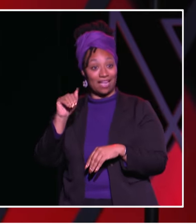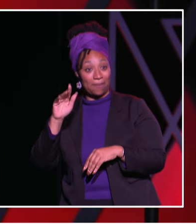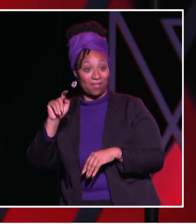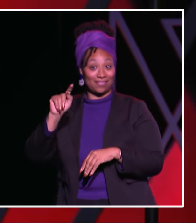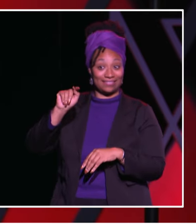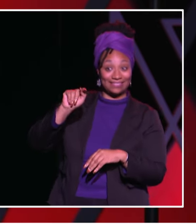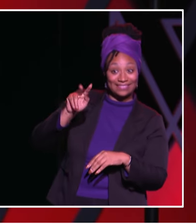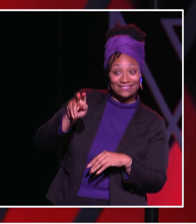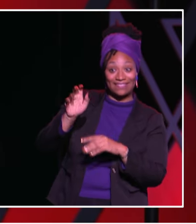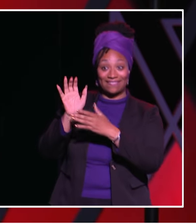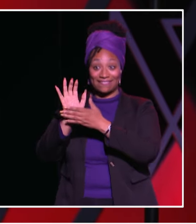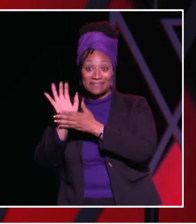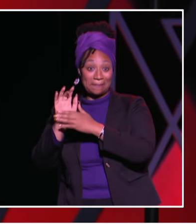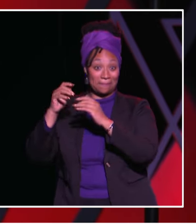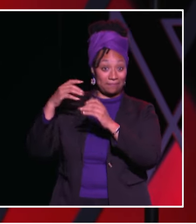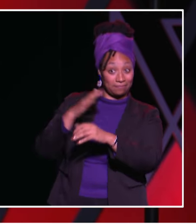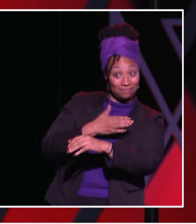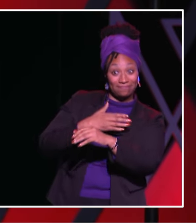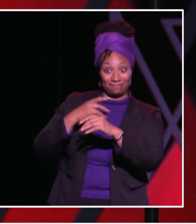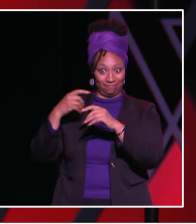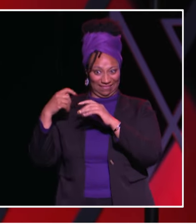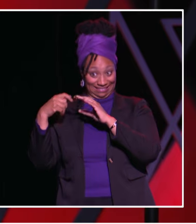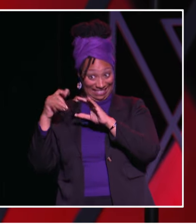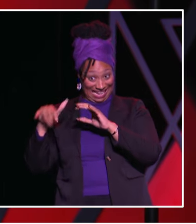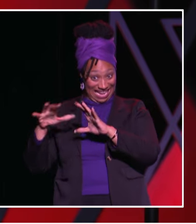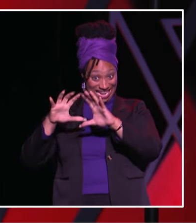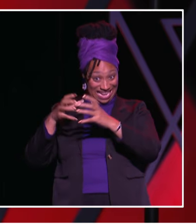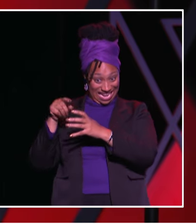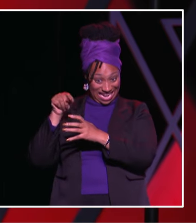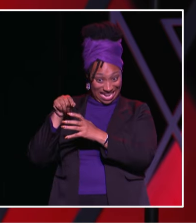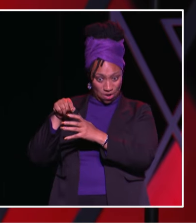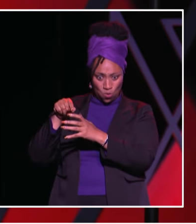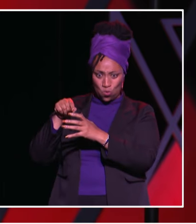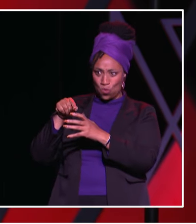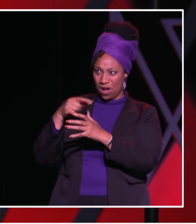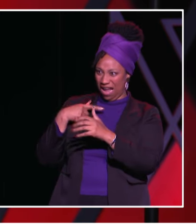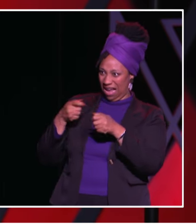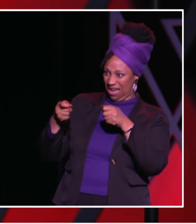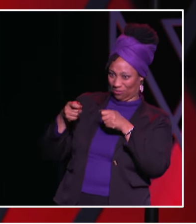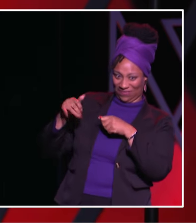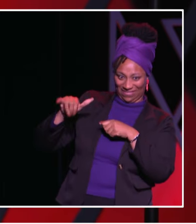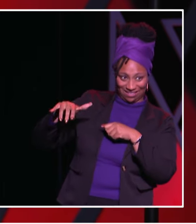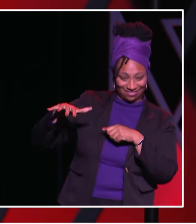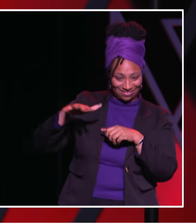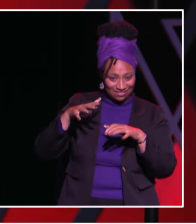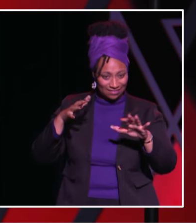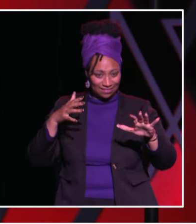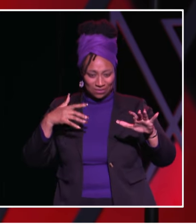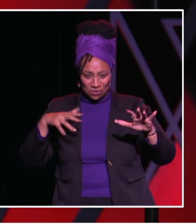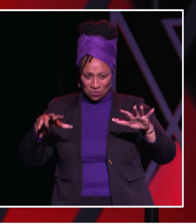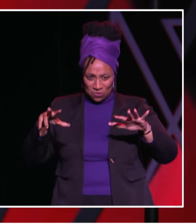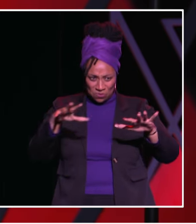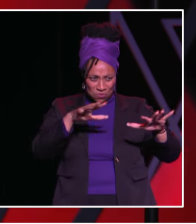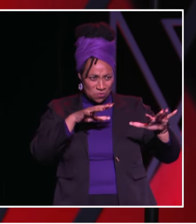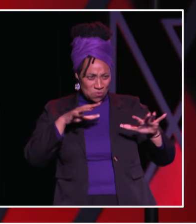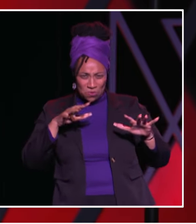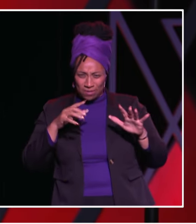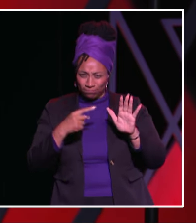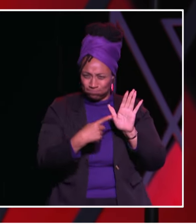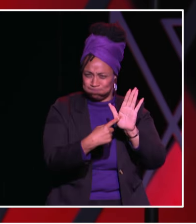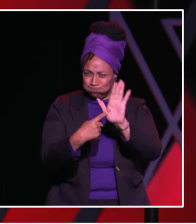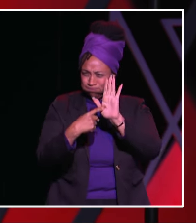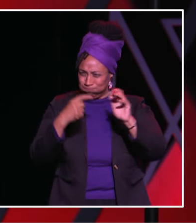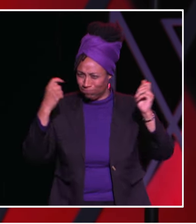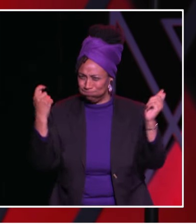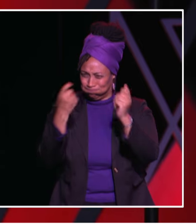for joining us for this historic night of excellence, of inspiration, and celebrating 4 decades of the